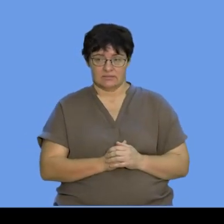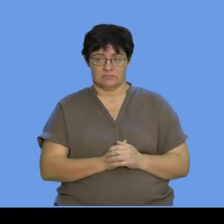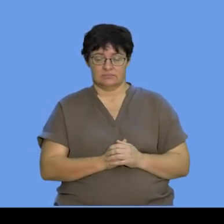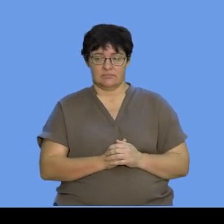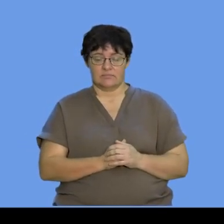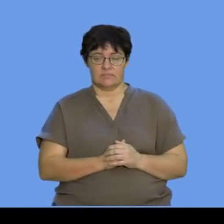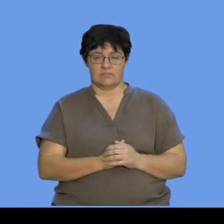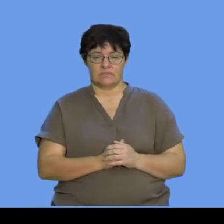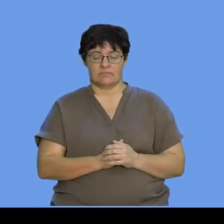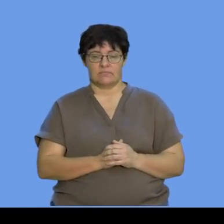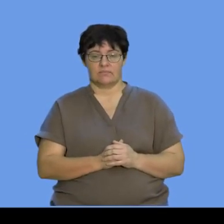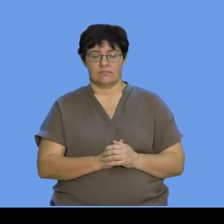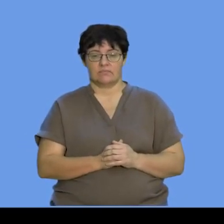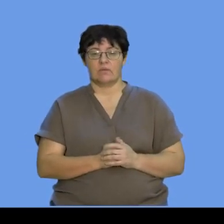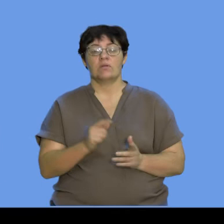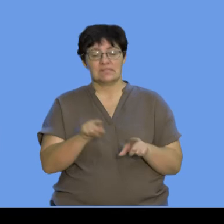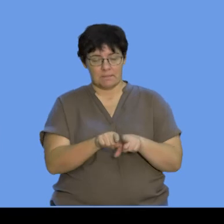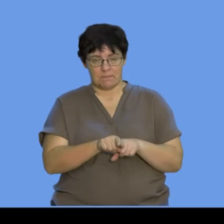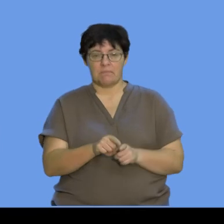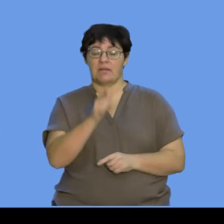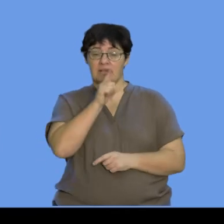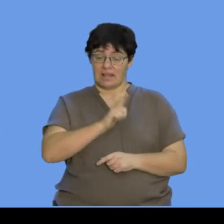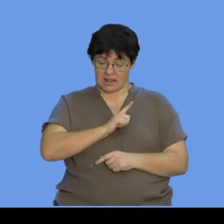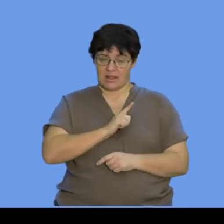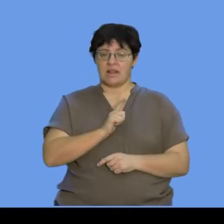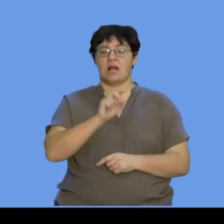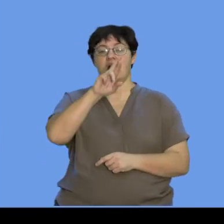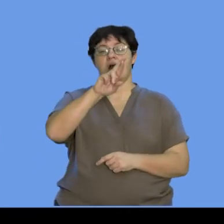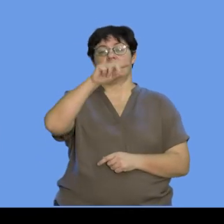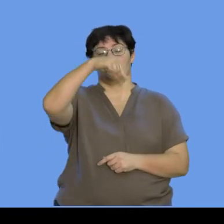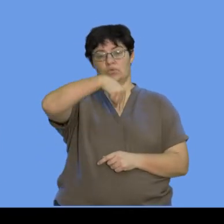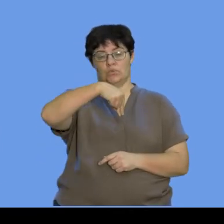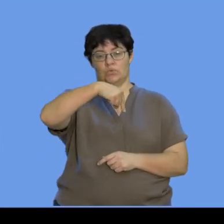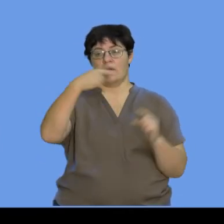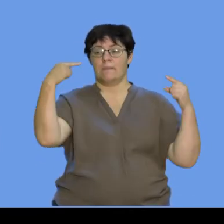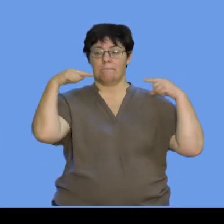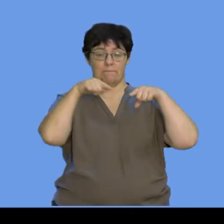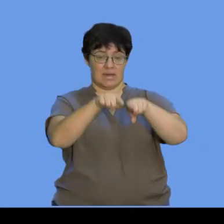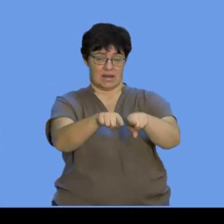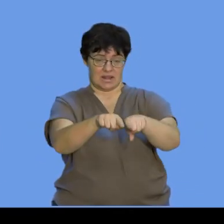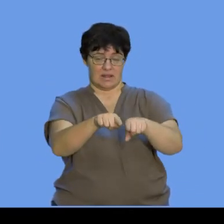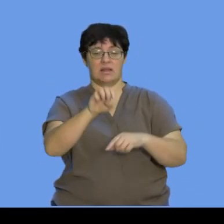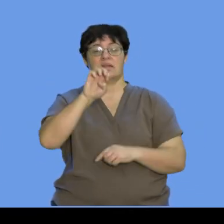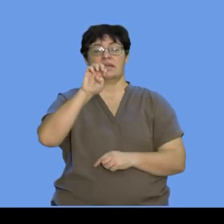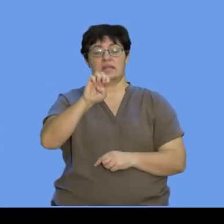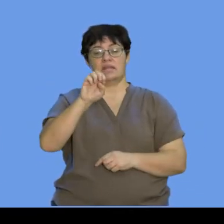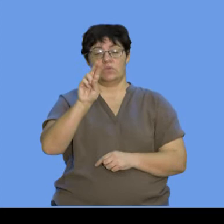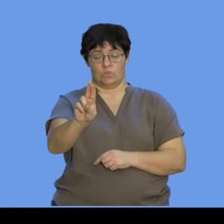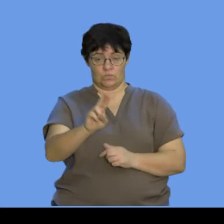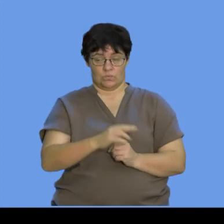angles, and that's because I was told that my RQ is parallel to